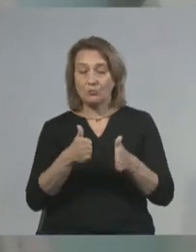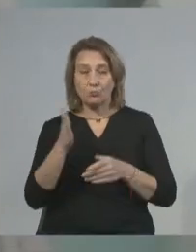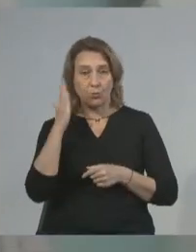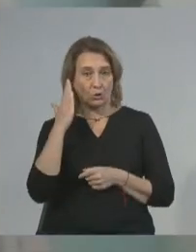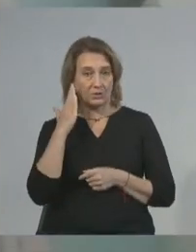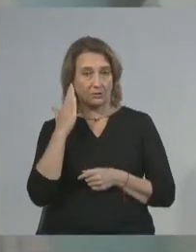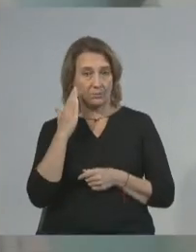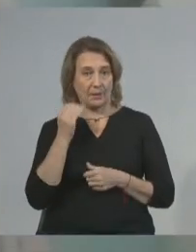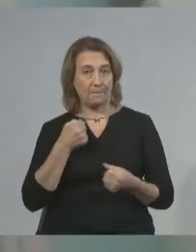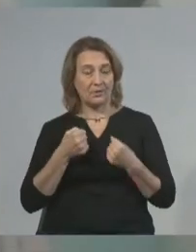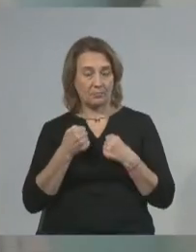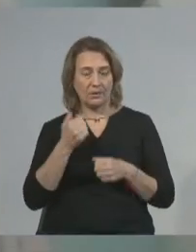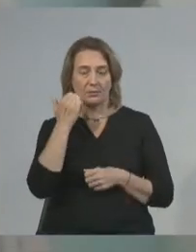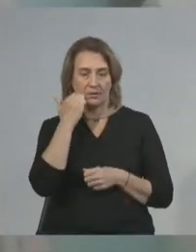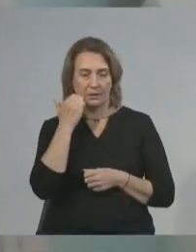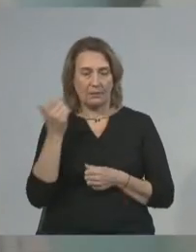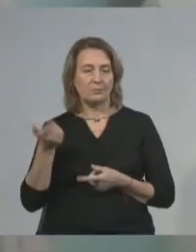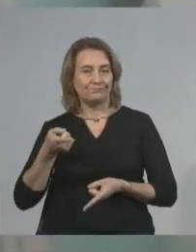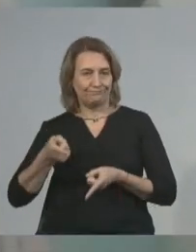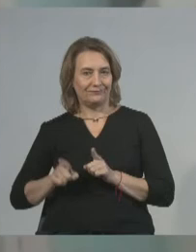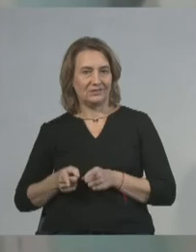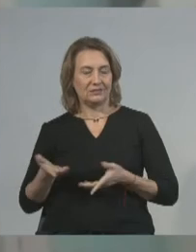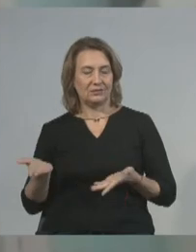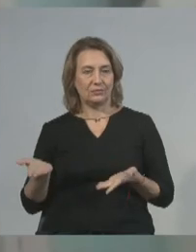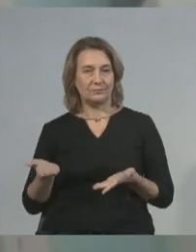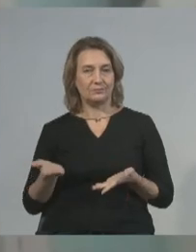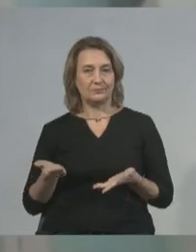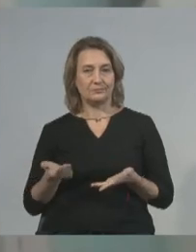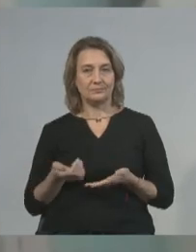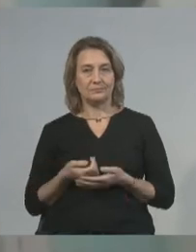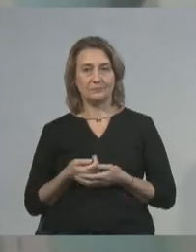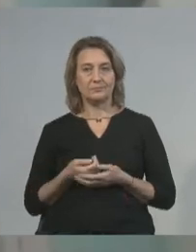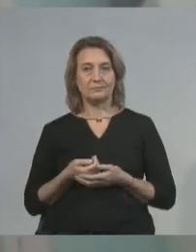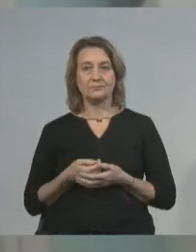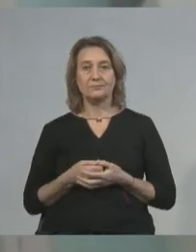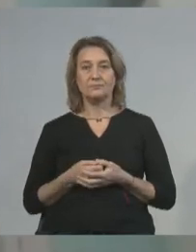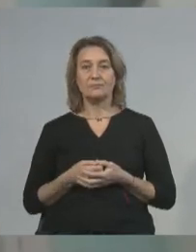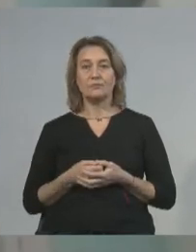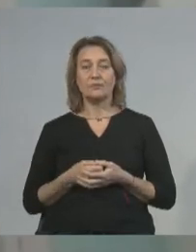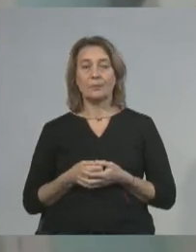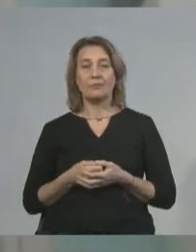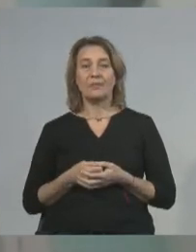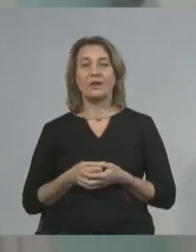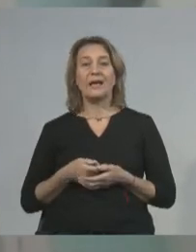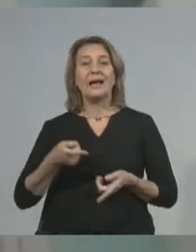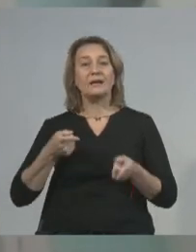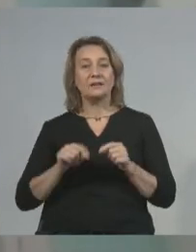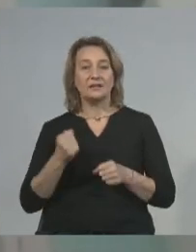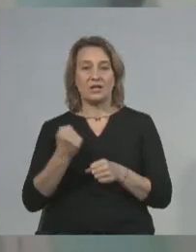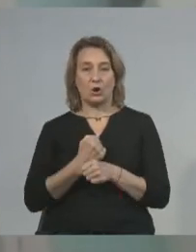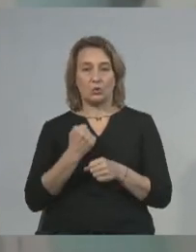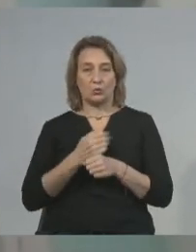and way ahead of a lot of countries in in the eu absolutely